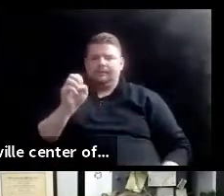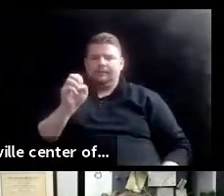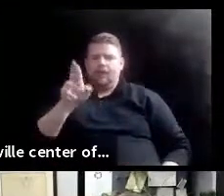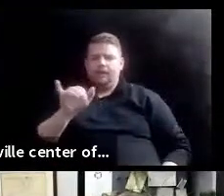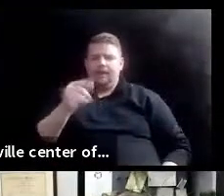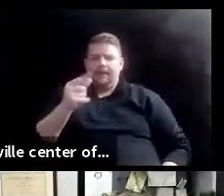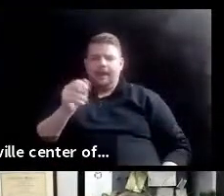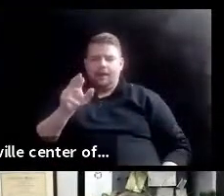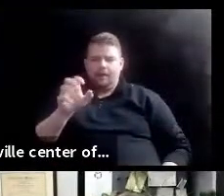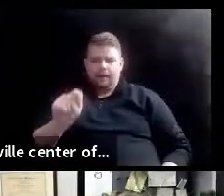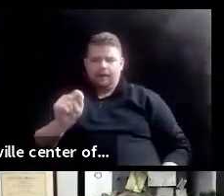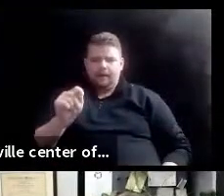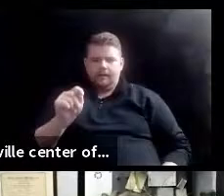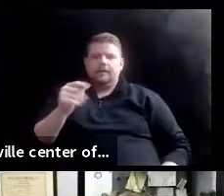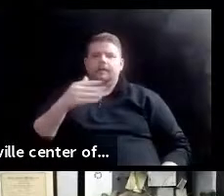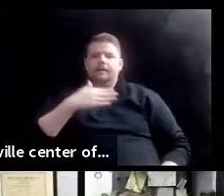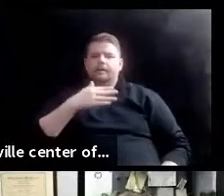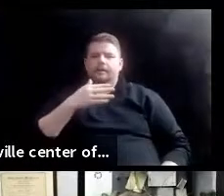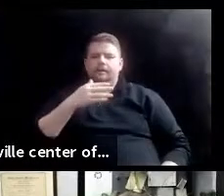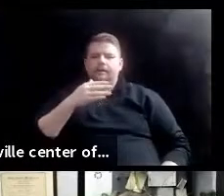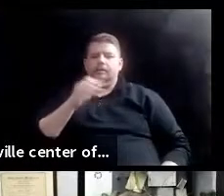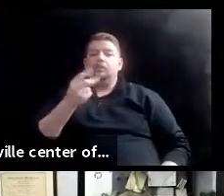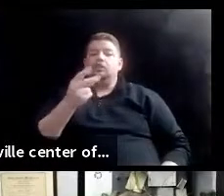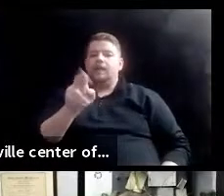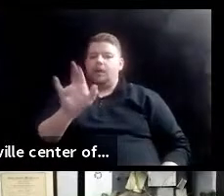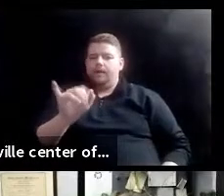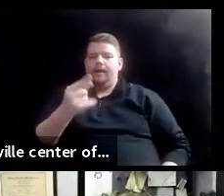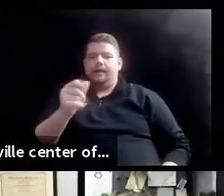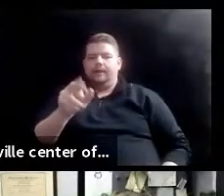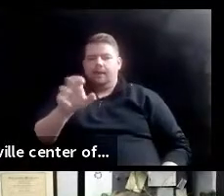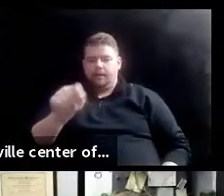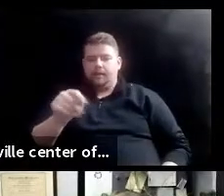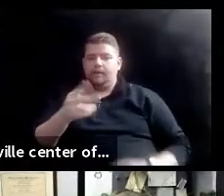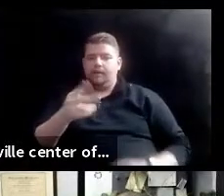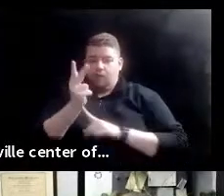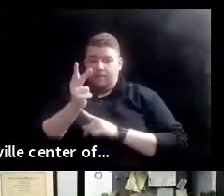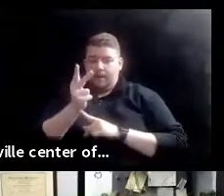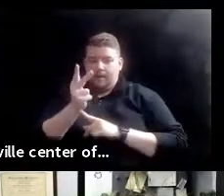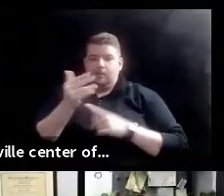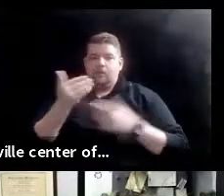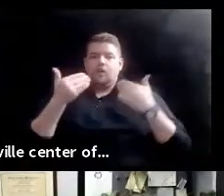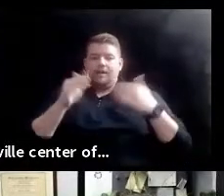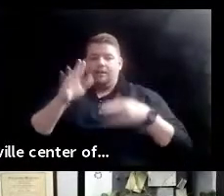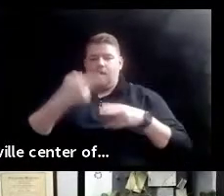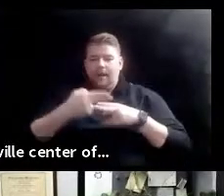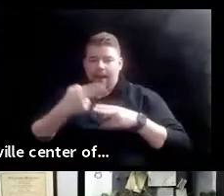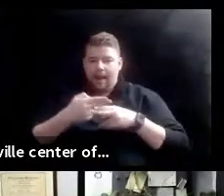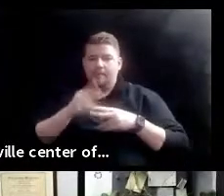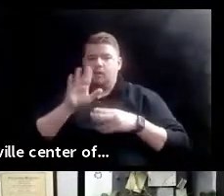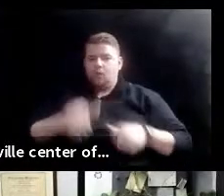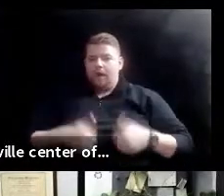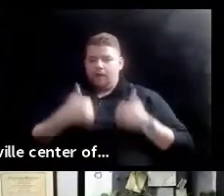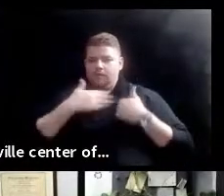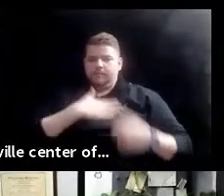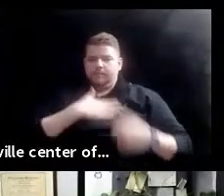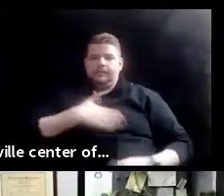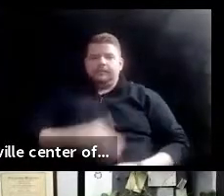Garrett. If you are on, Ms. Garrett, you have 3 minutes. If you can begin by saying your name and also your